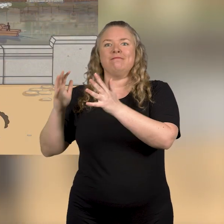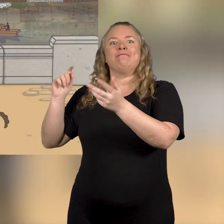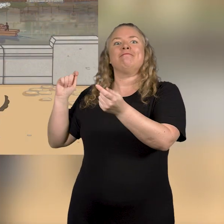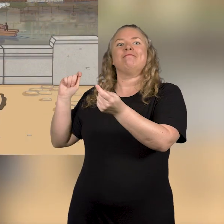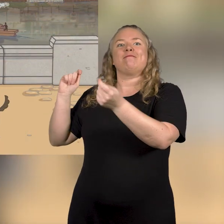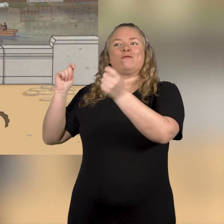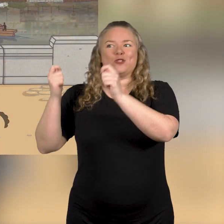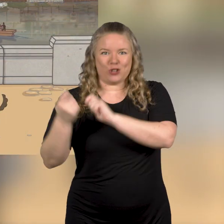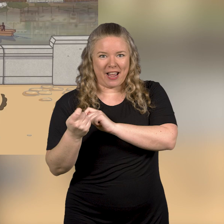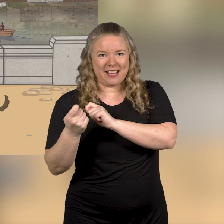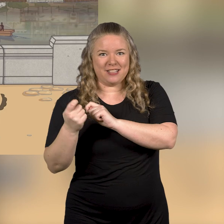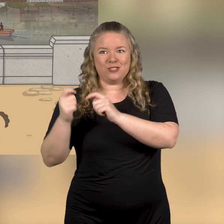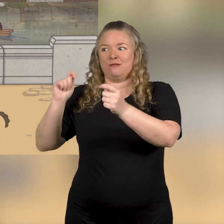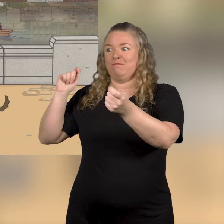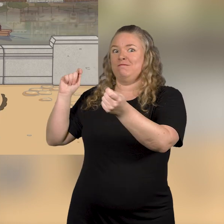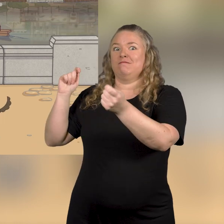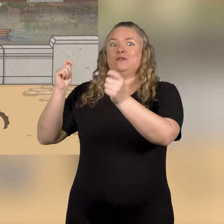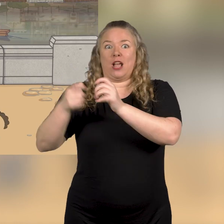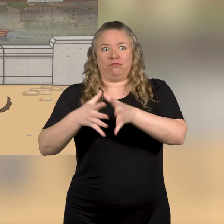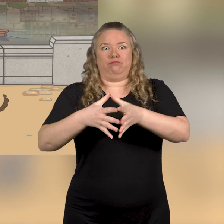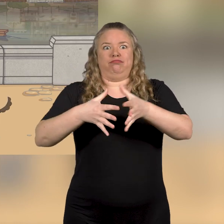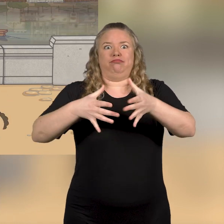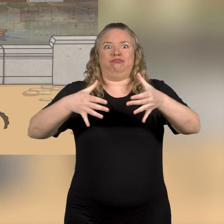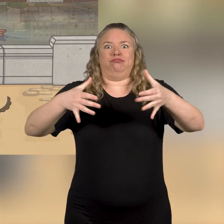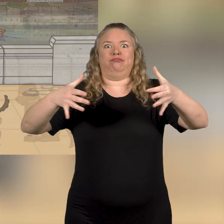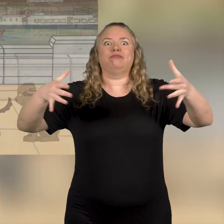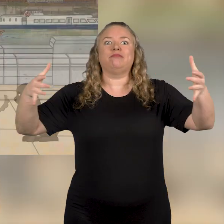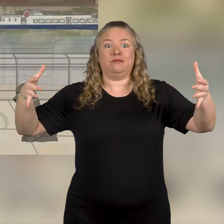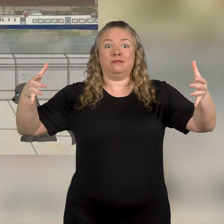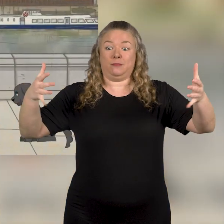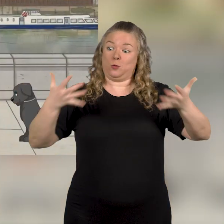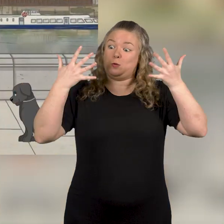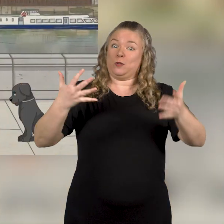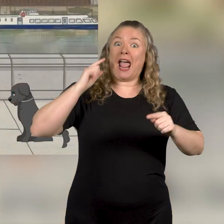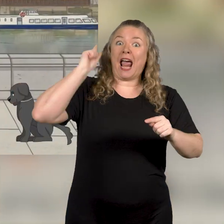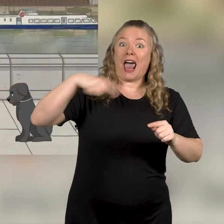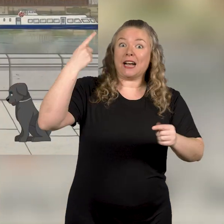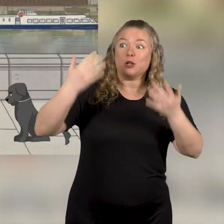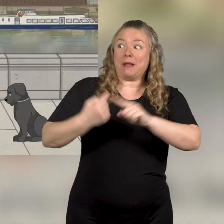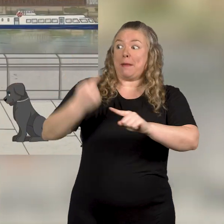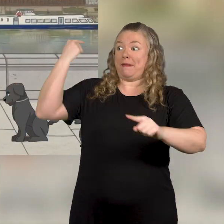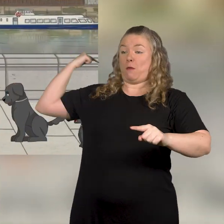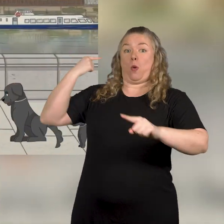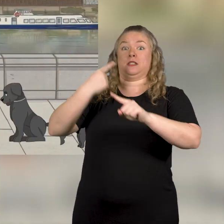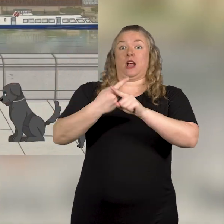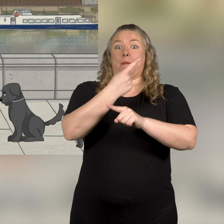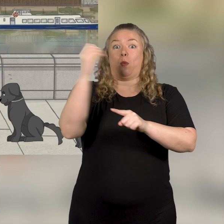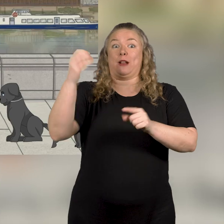and keeps changing and growing. Today, London is over